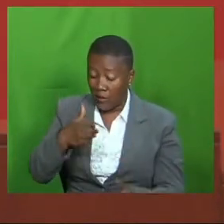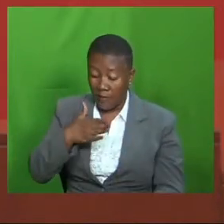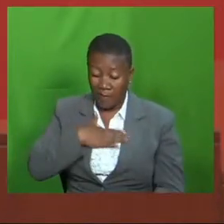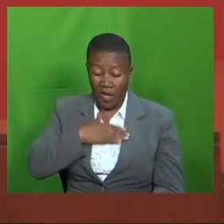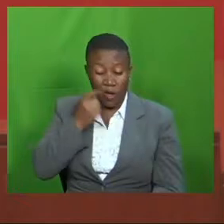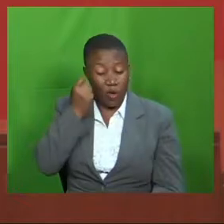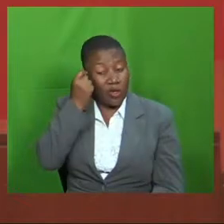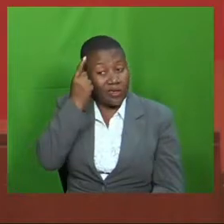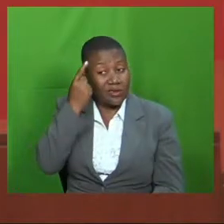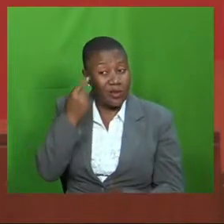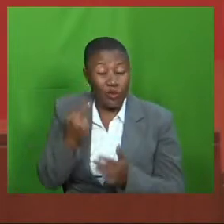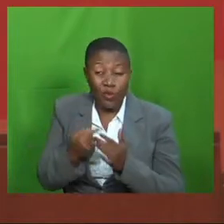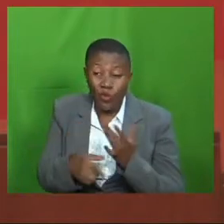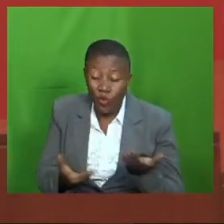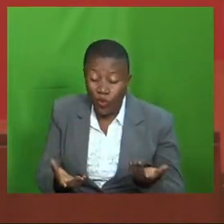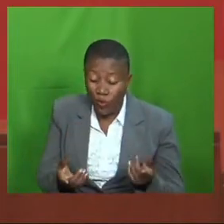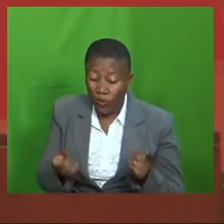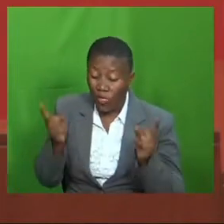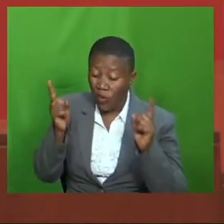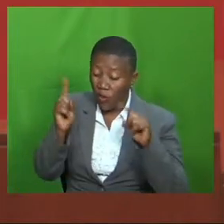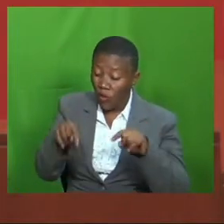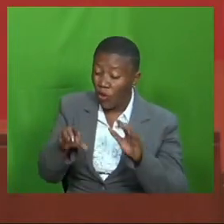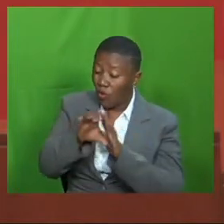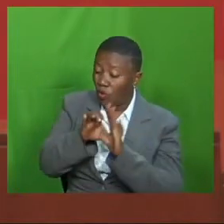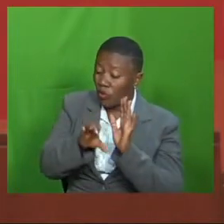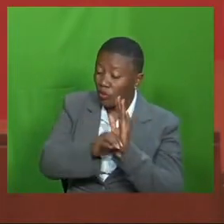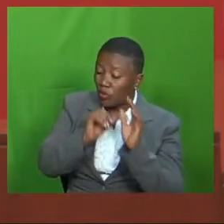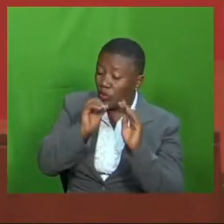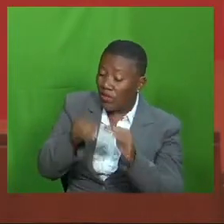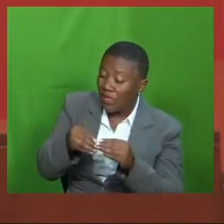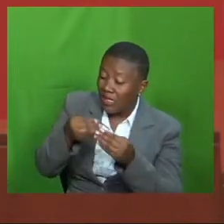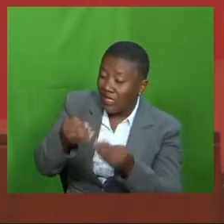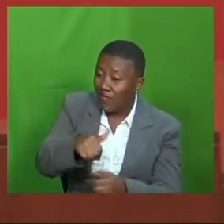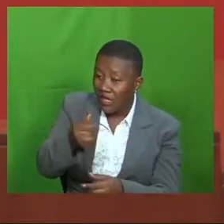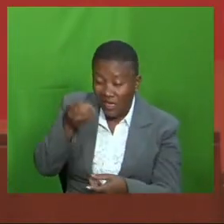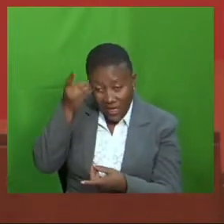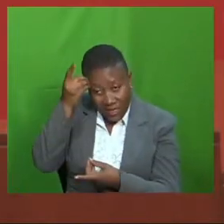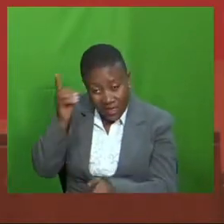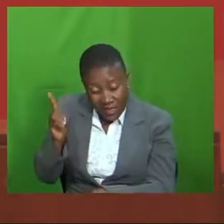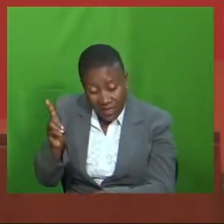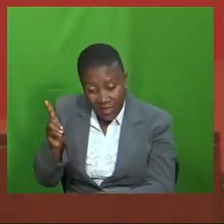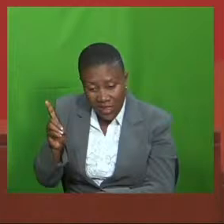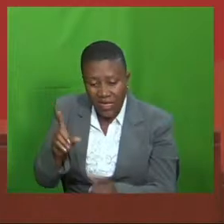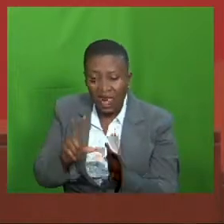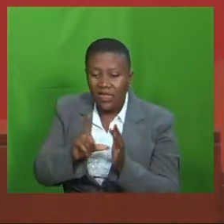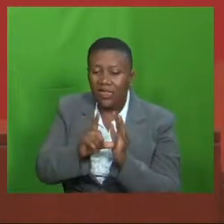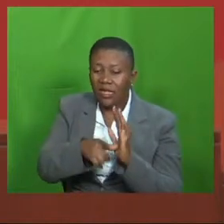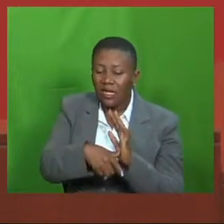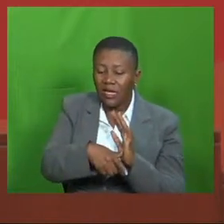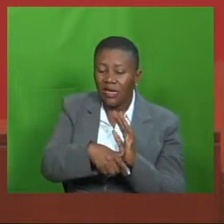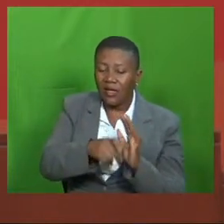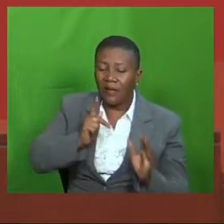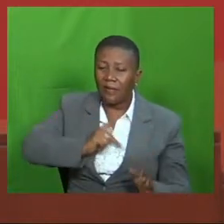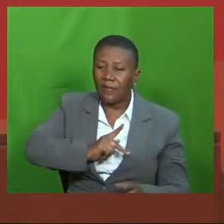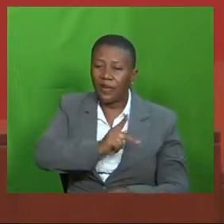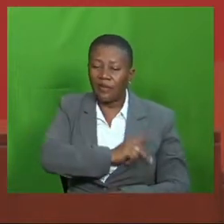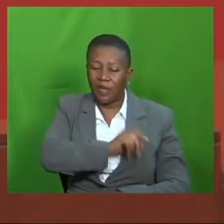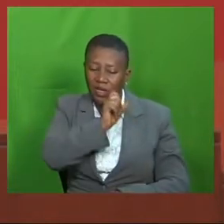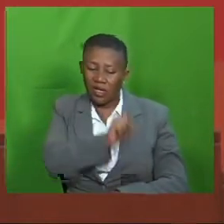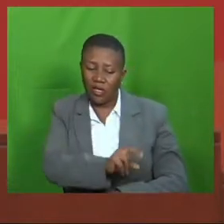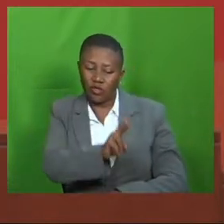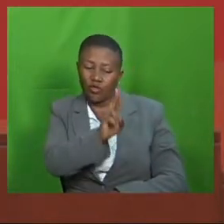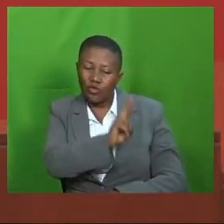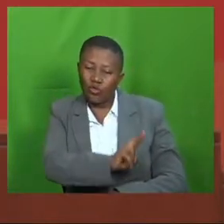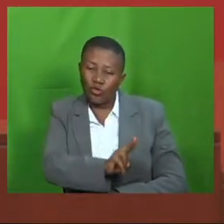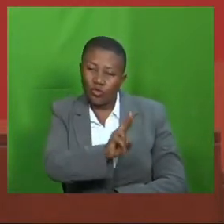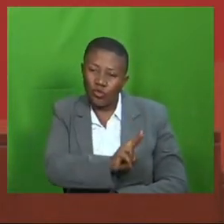that when the Constitution does not provide a procedure, Parliament may regulate the procedure within that space